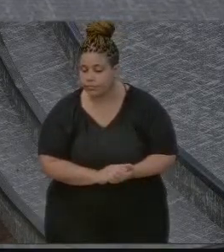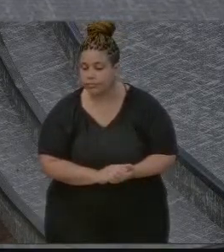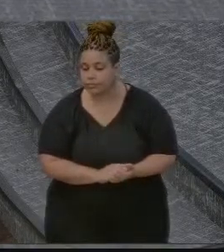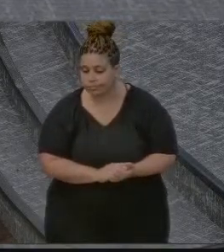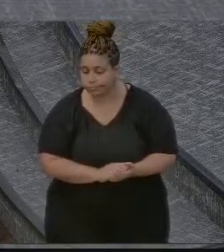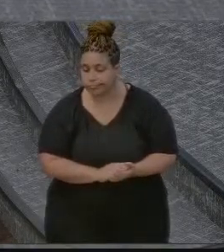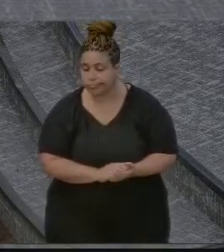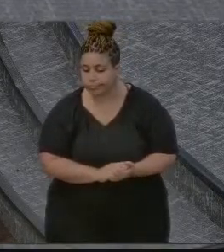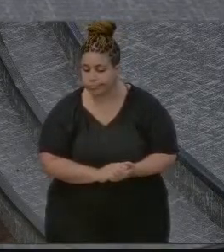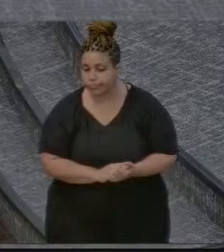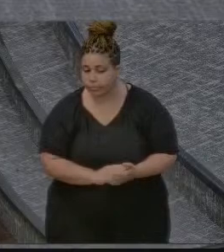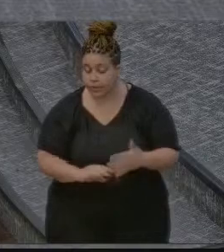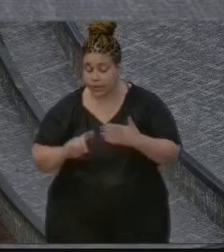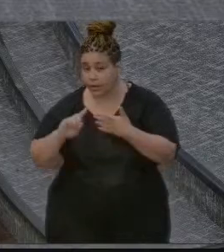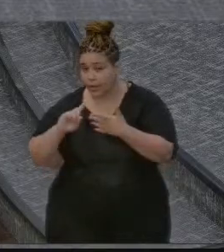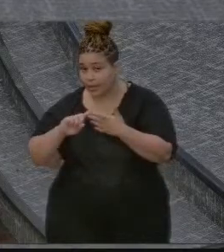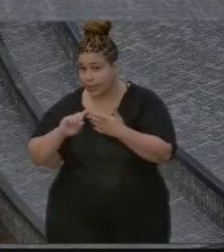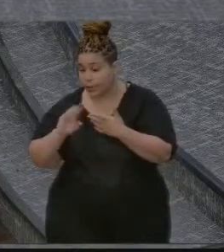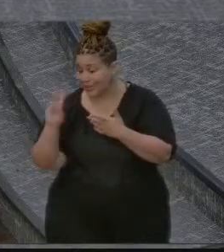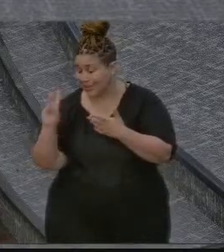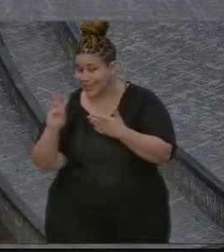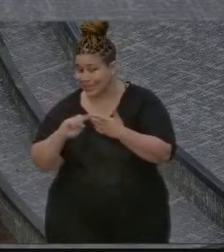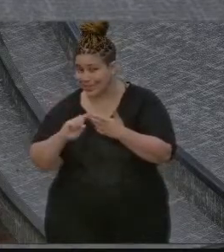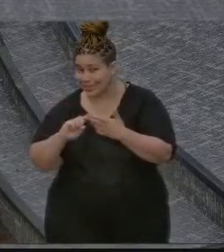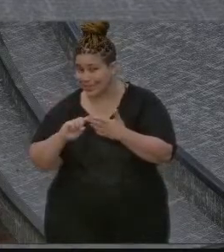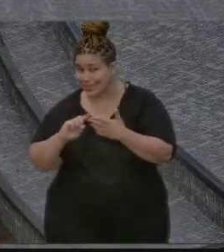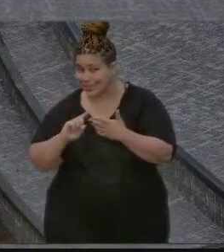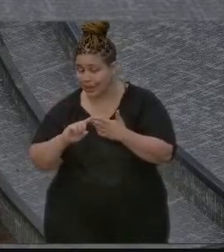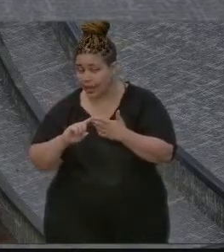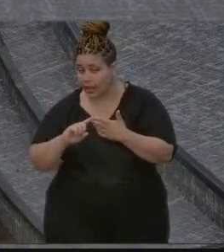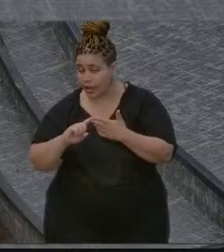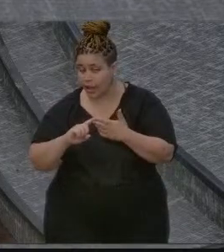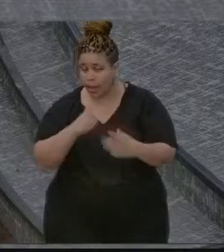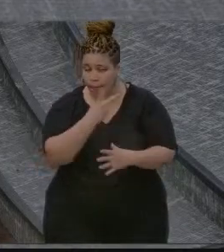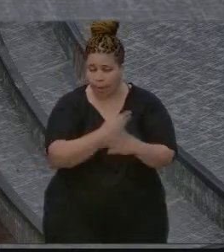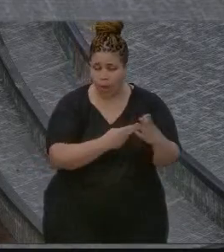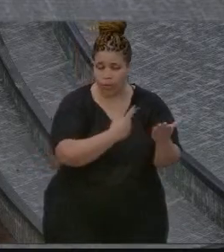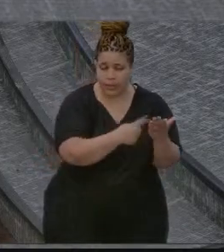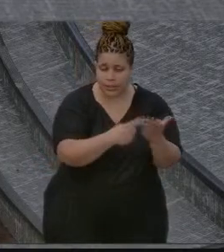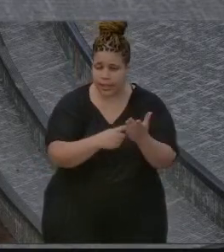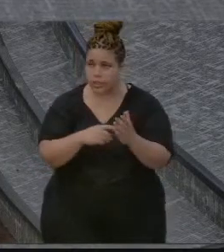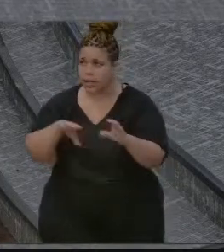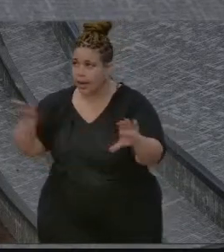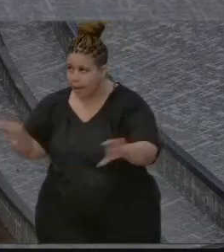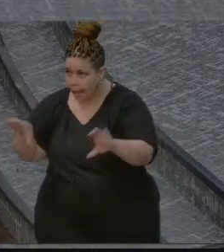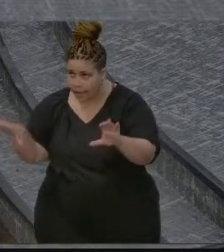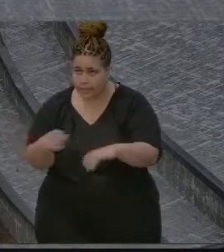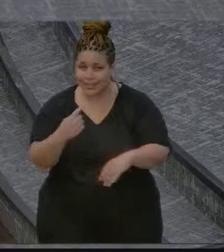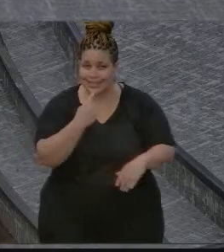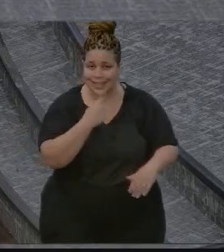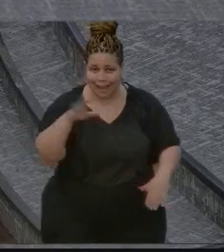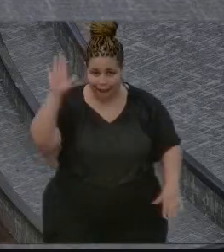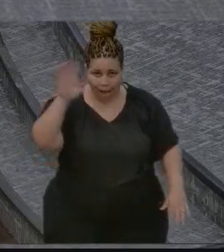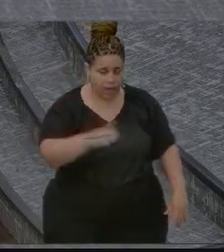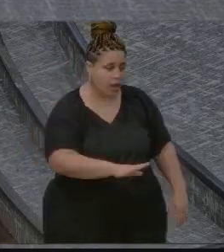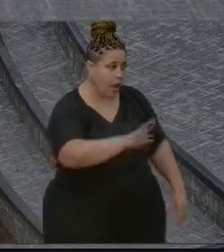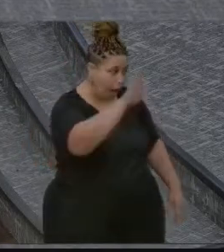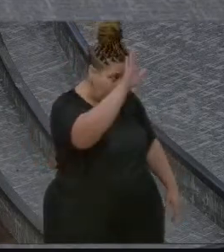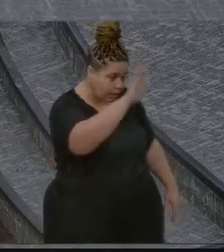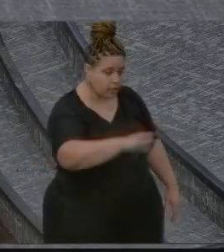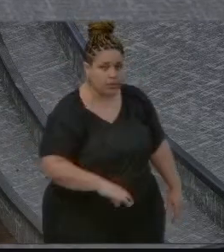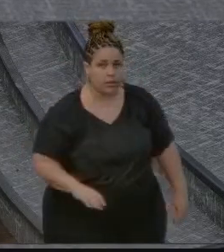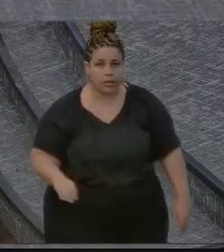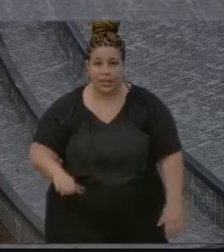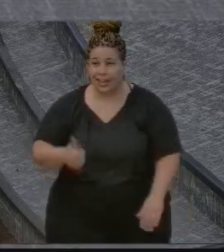6 being an action, discussion and action item, if you would raise your hands and say aye. Aye. Any opposed?